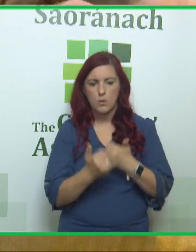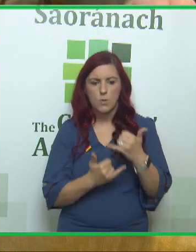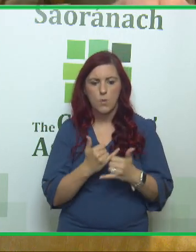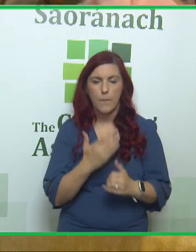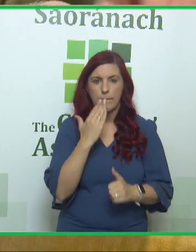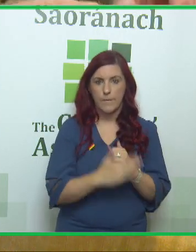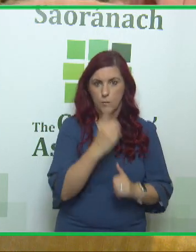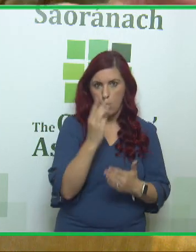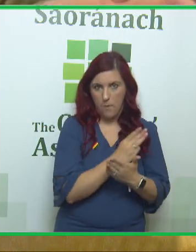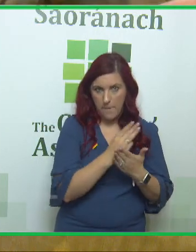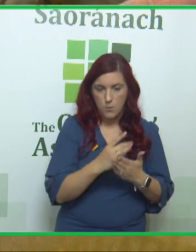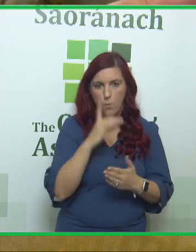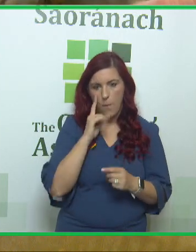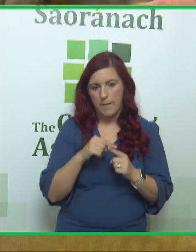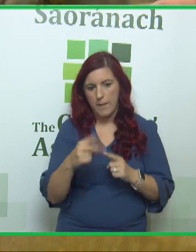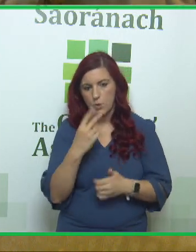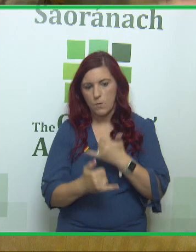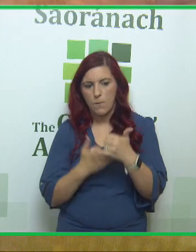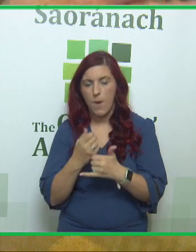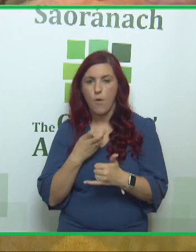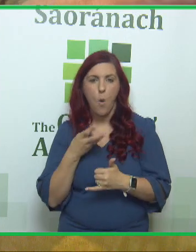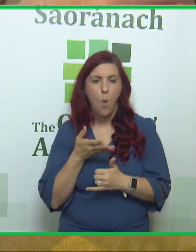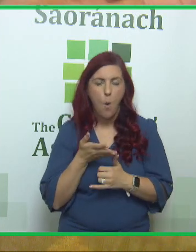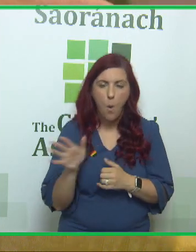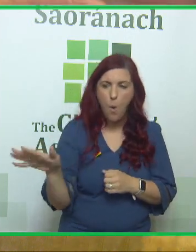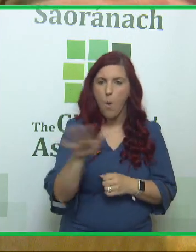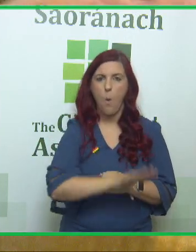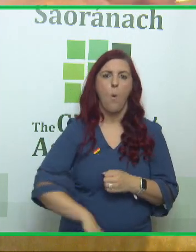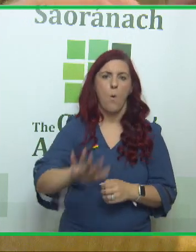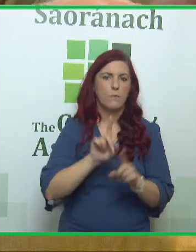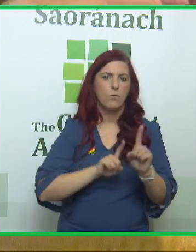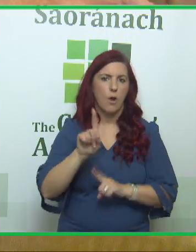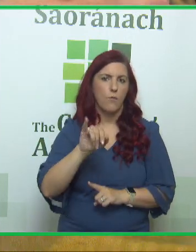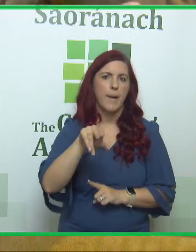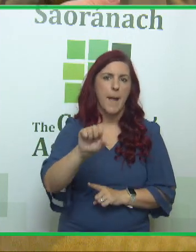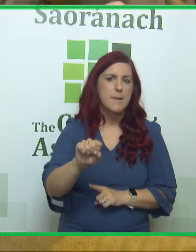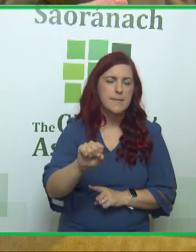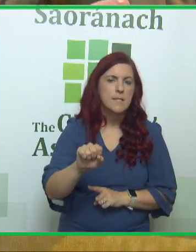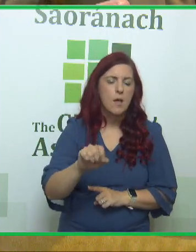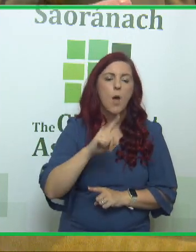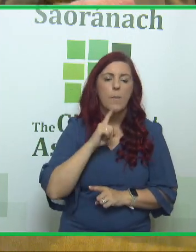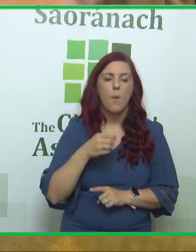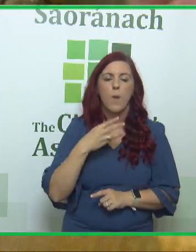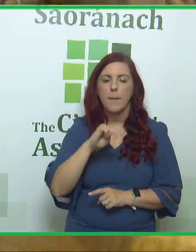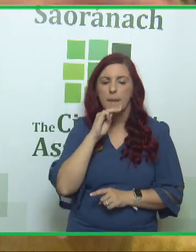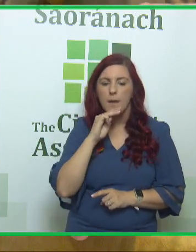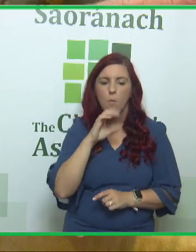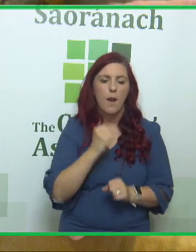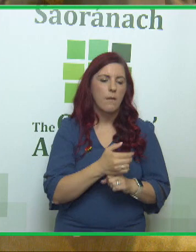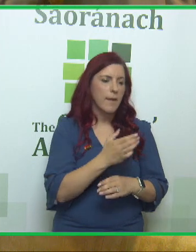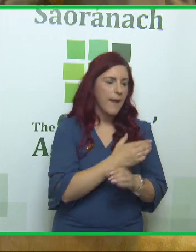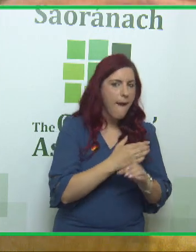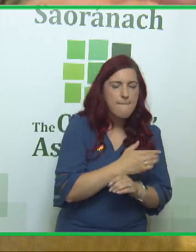phase of it. The next 2 years we'll have a whole recovery campus, and part of that will be is that when you go in this gate, there'll be a recovery cafe there. We'll have the